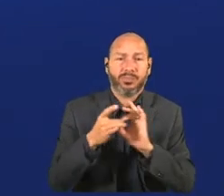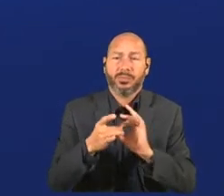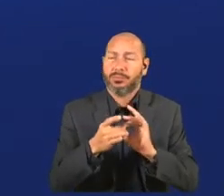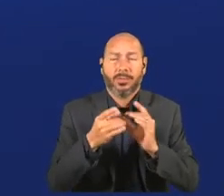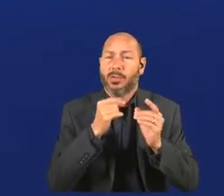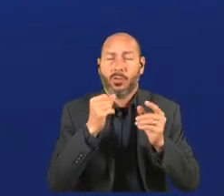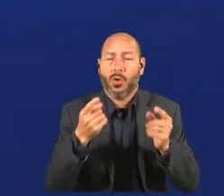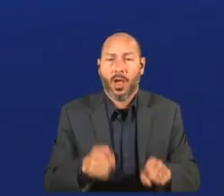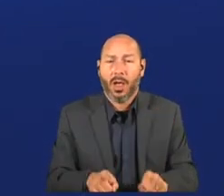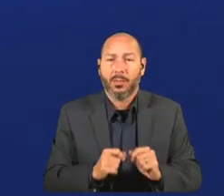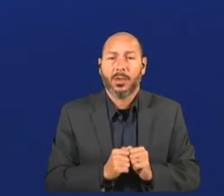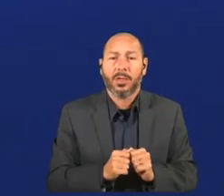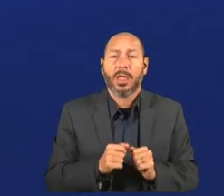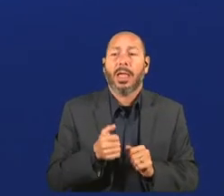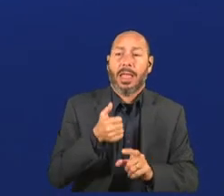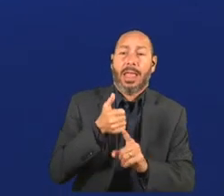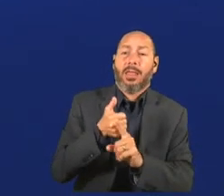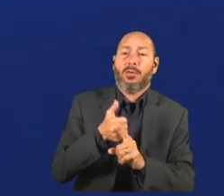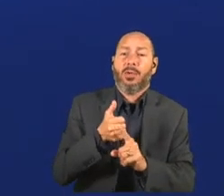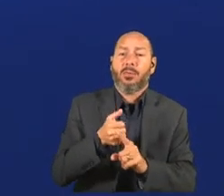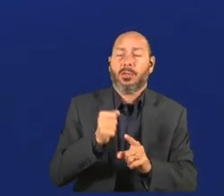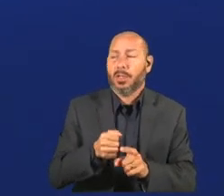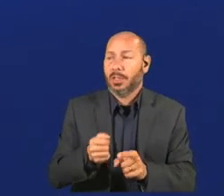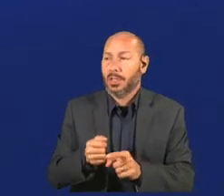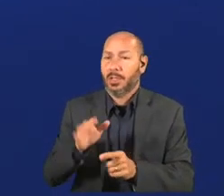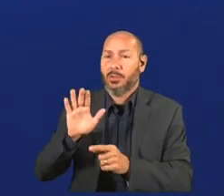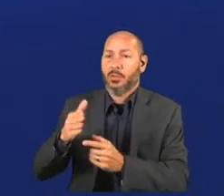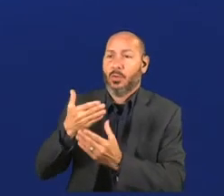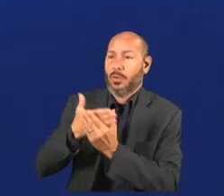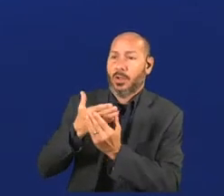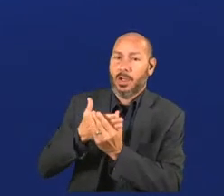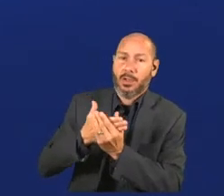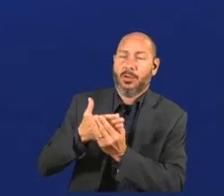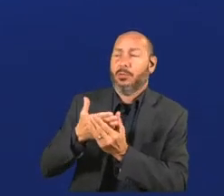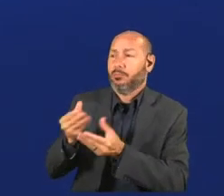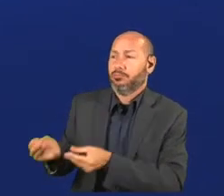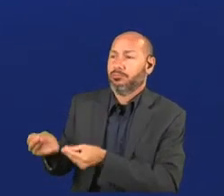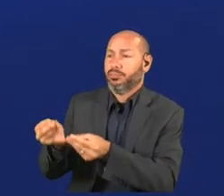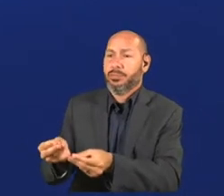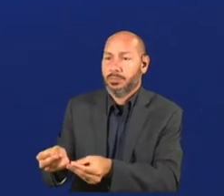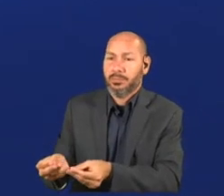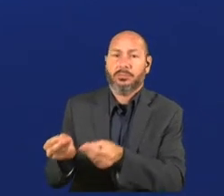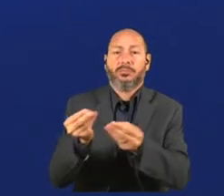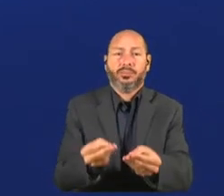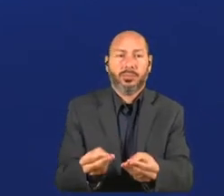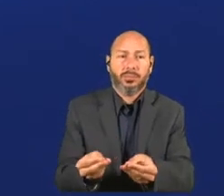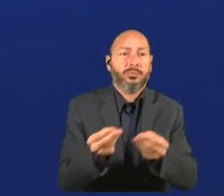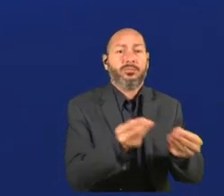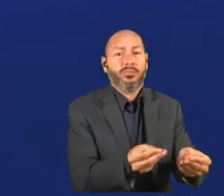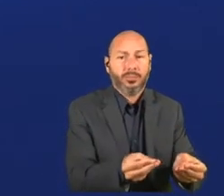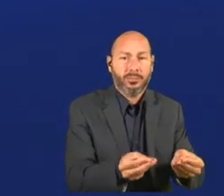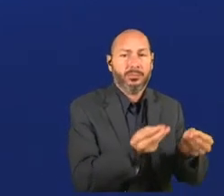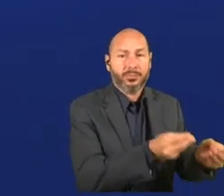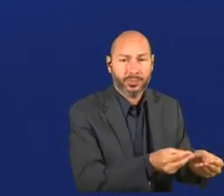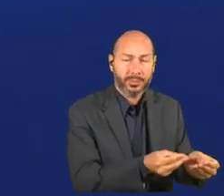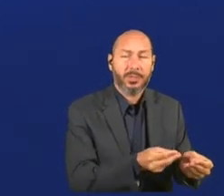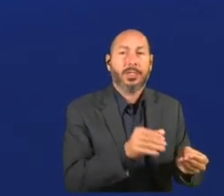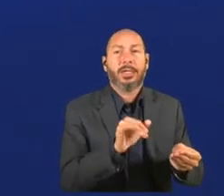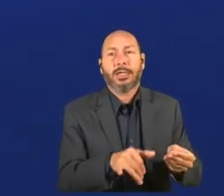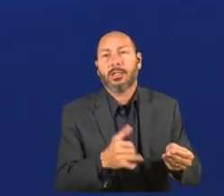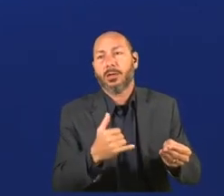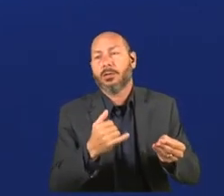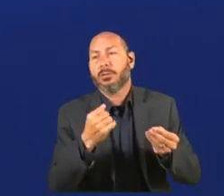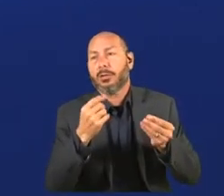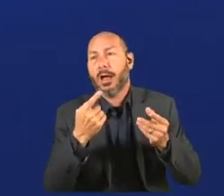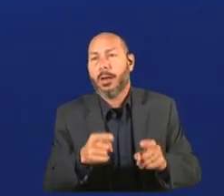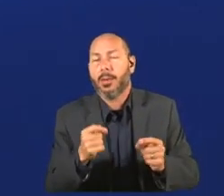carry their records from provider to provider to provider, and some providers don't have access to information, which can lead to medical errors. It can lead to